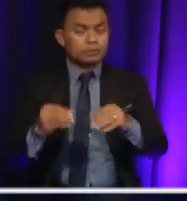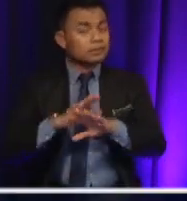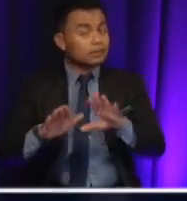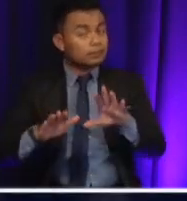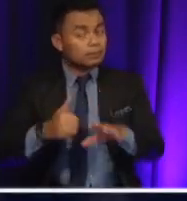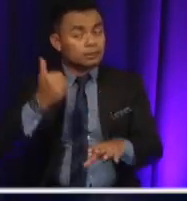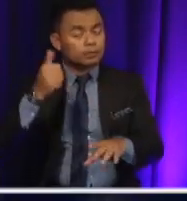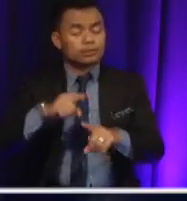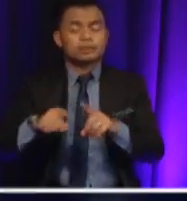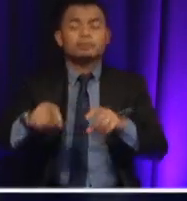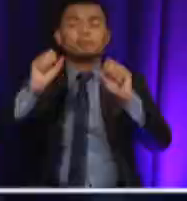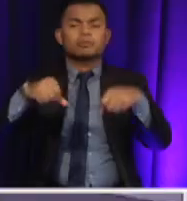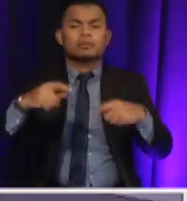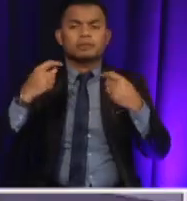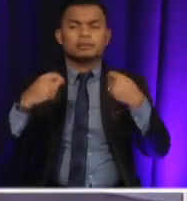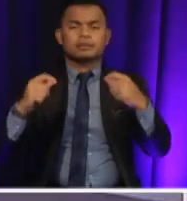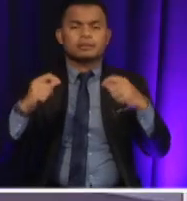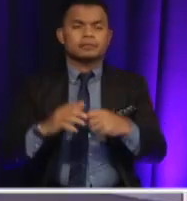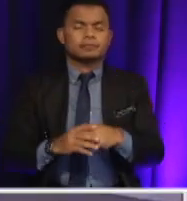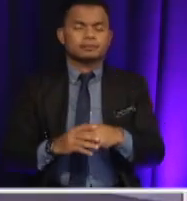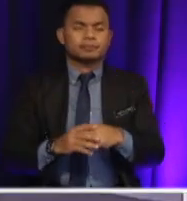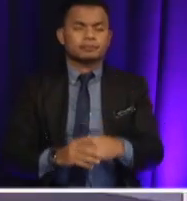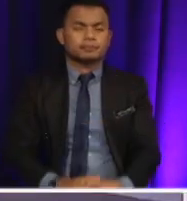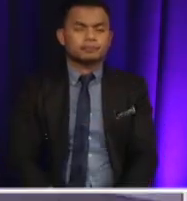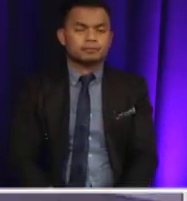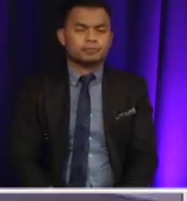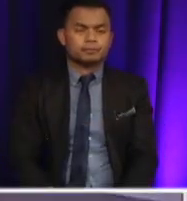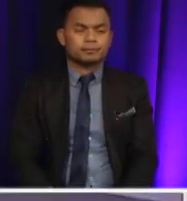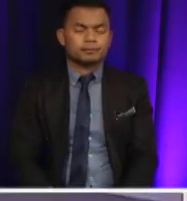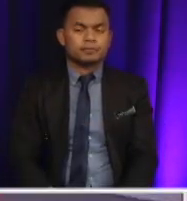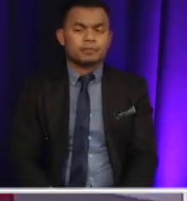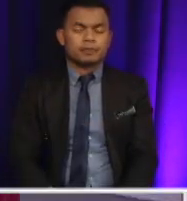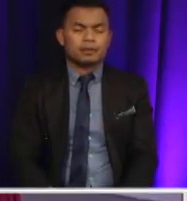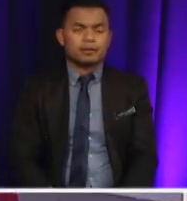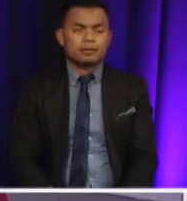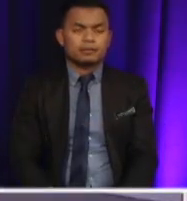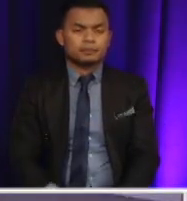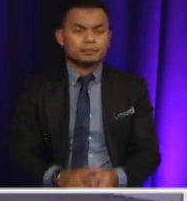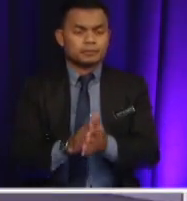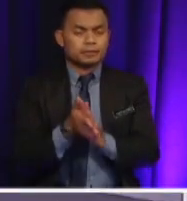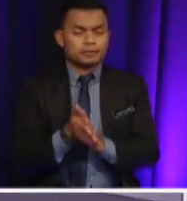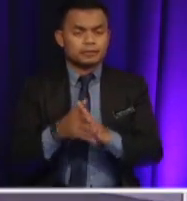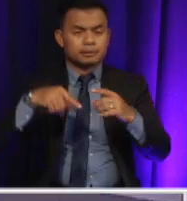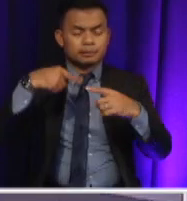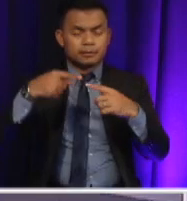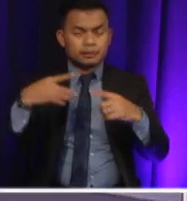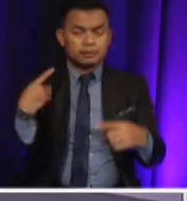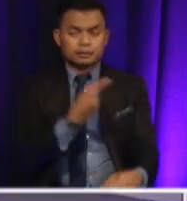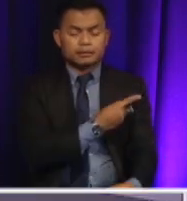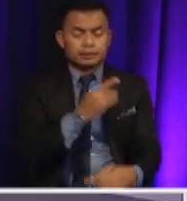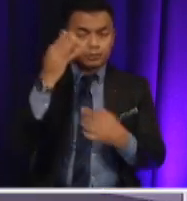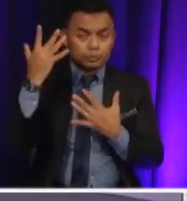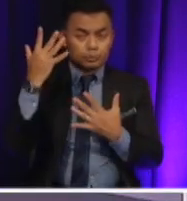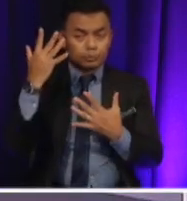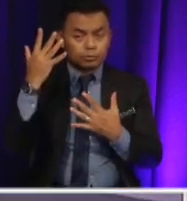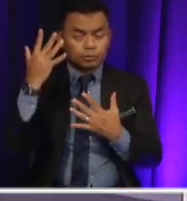trying. That's all right. Yeah, just 1 or 2 sentences, that would be awesome. So while waiting for Divya to